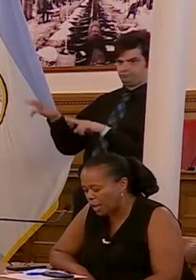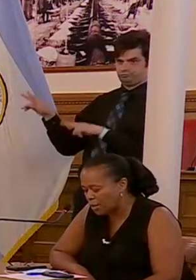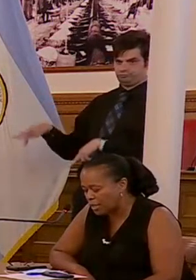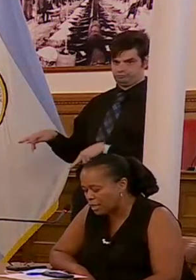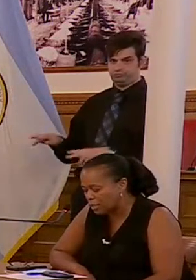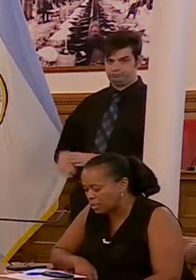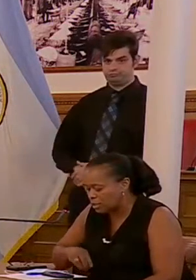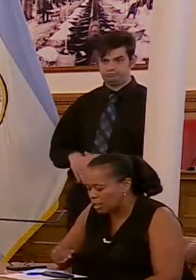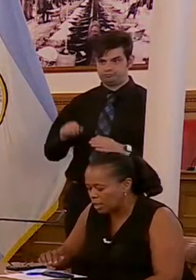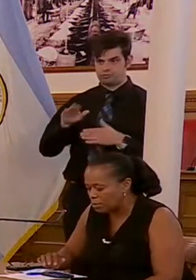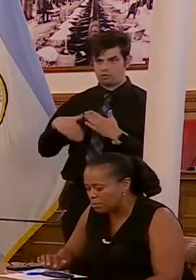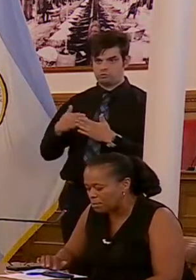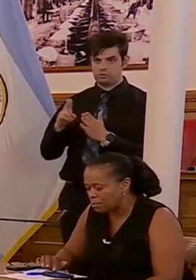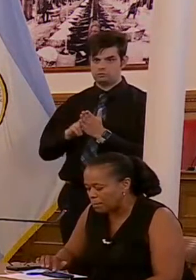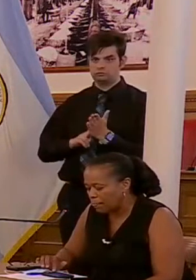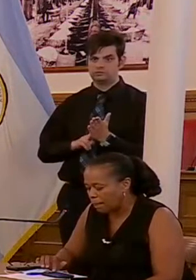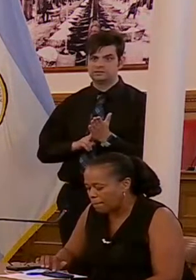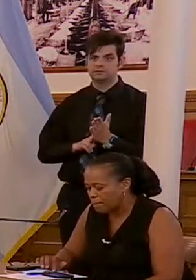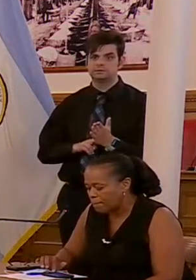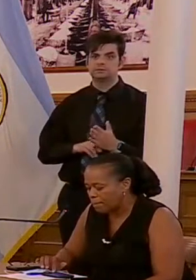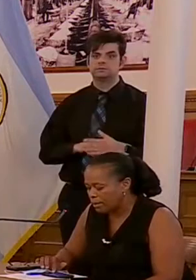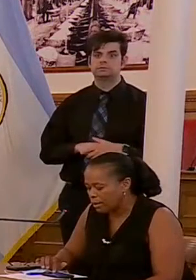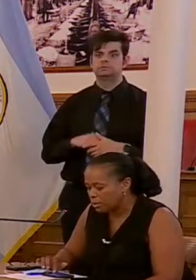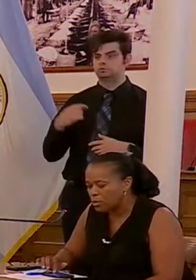request regarding